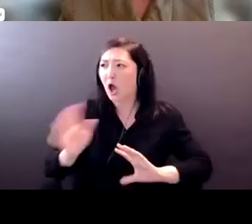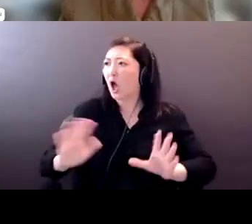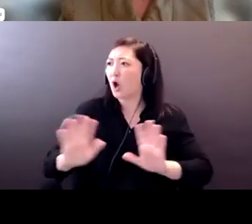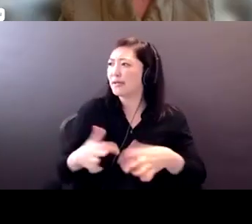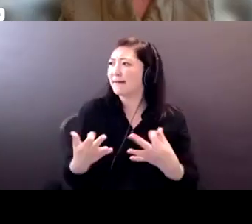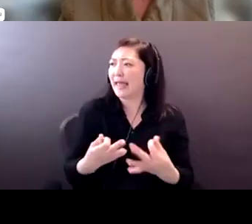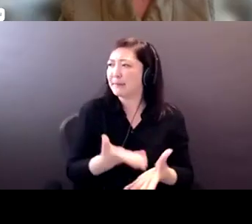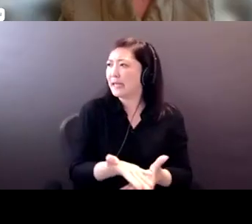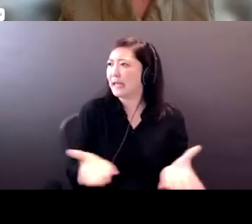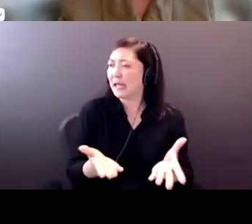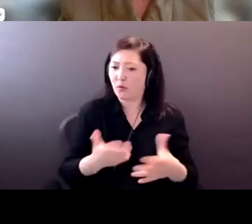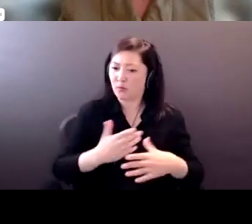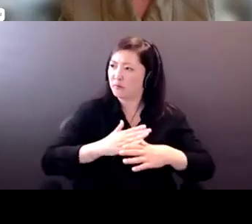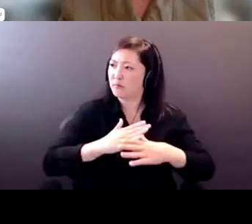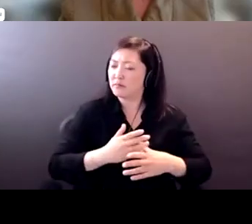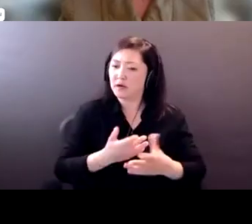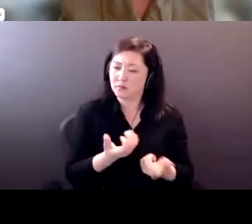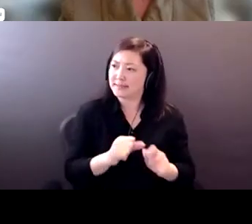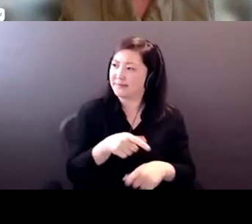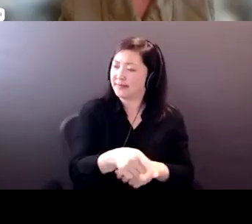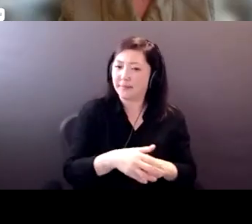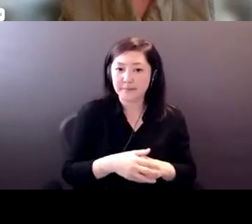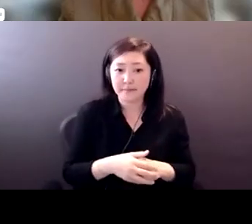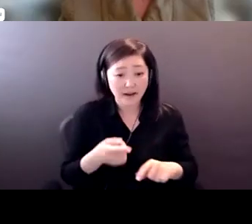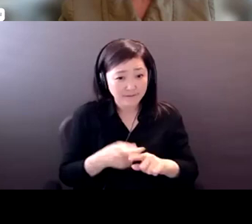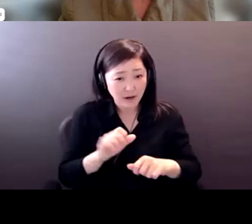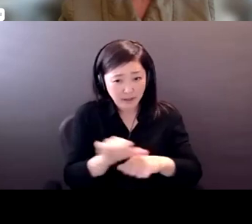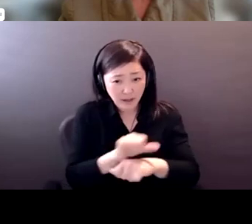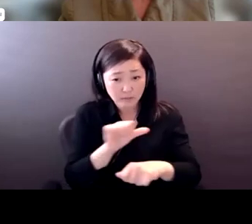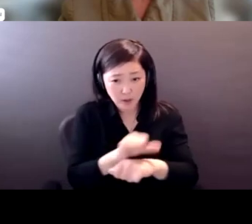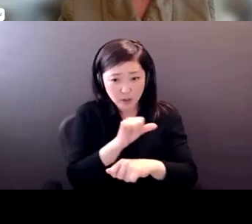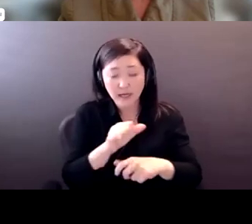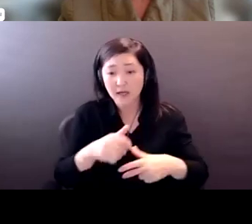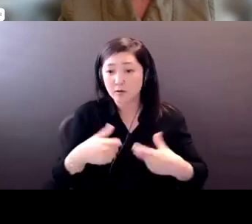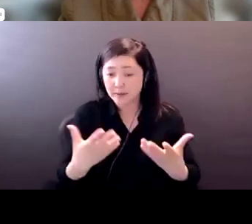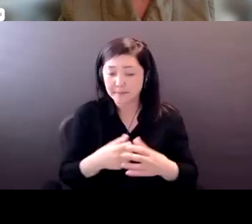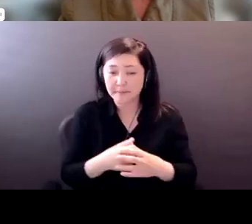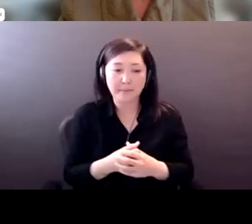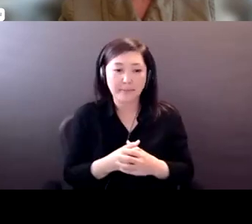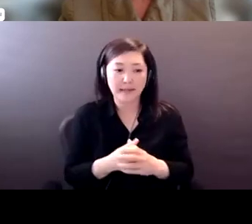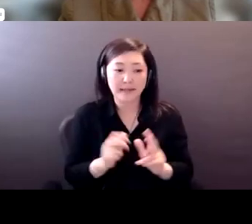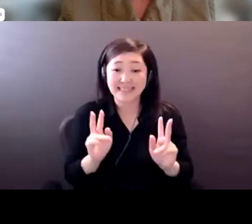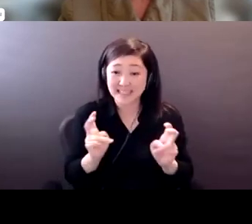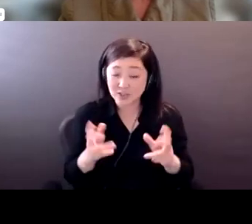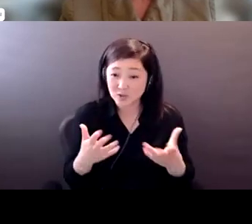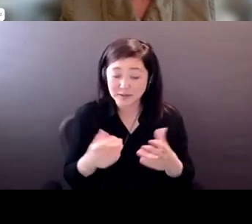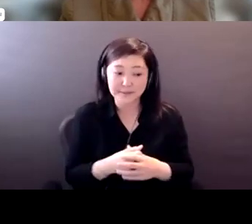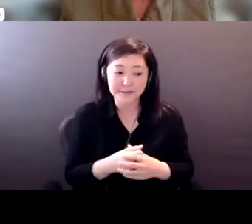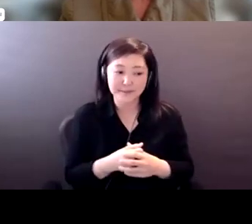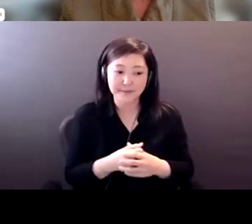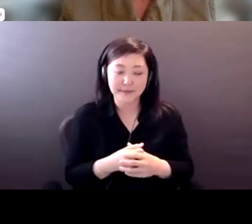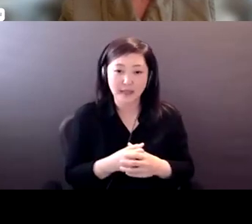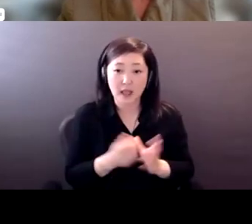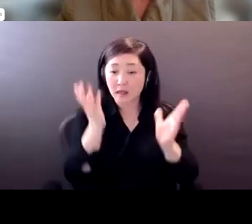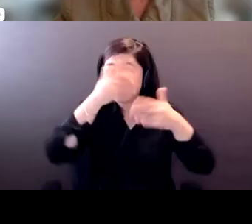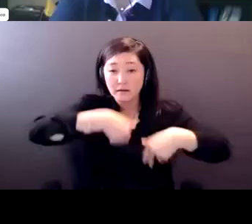relationships. From an Alberta frontline perspective, the issue is often not a failure to notice